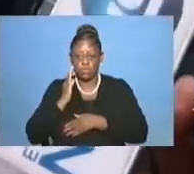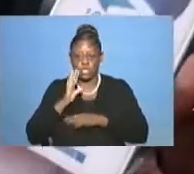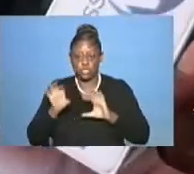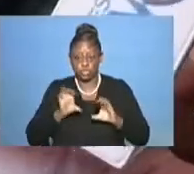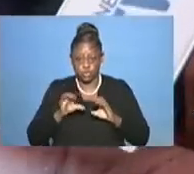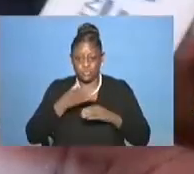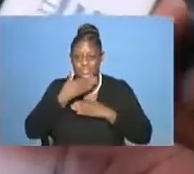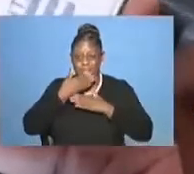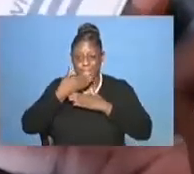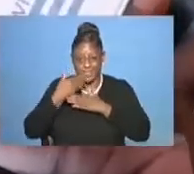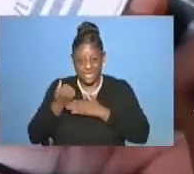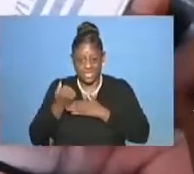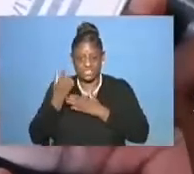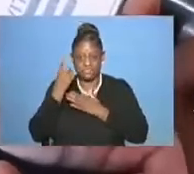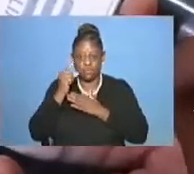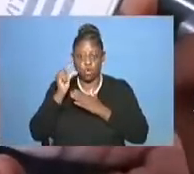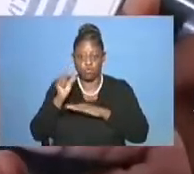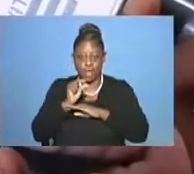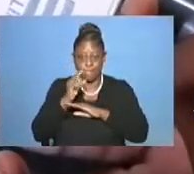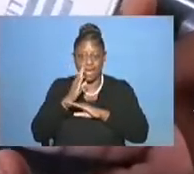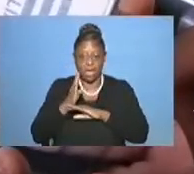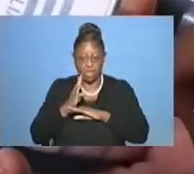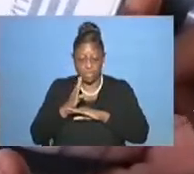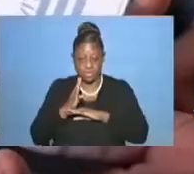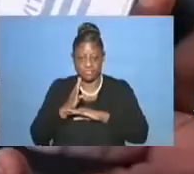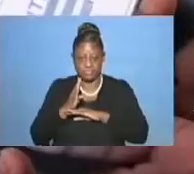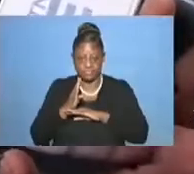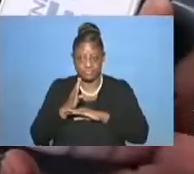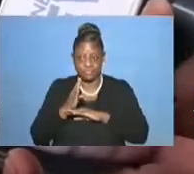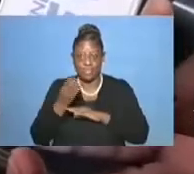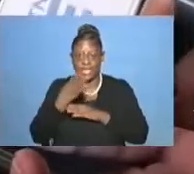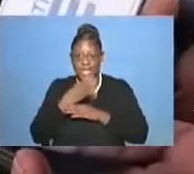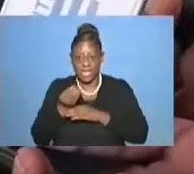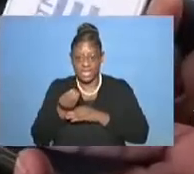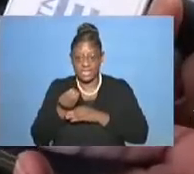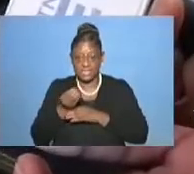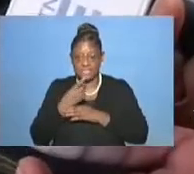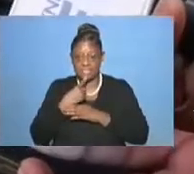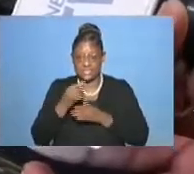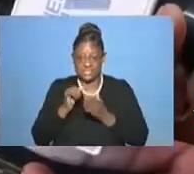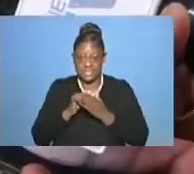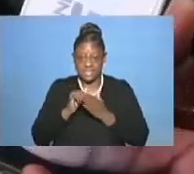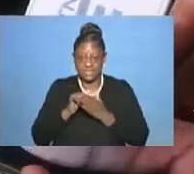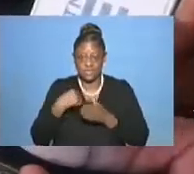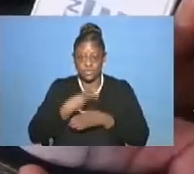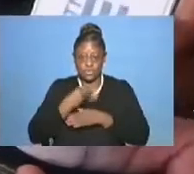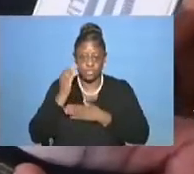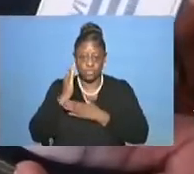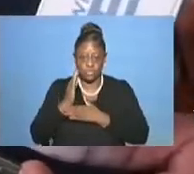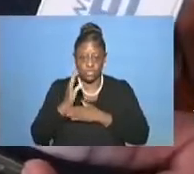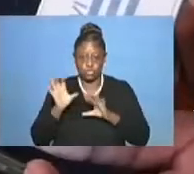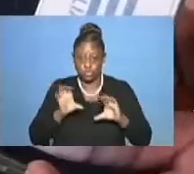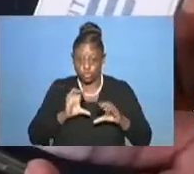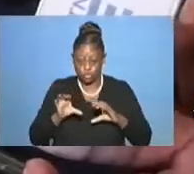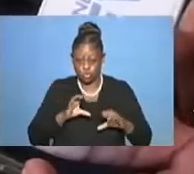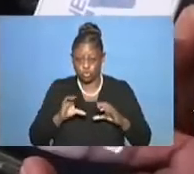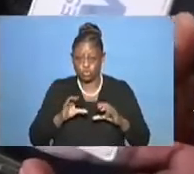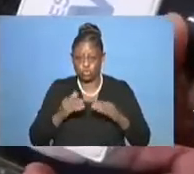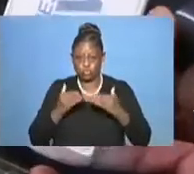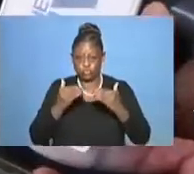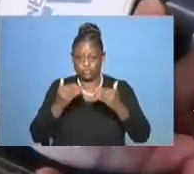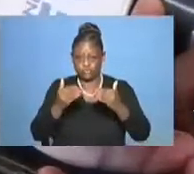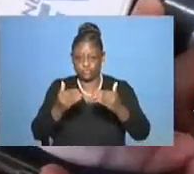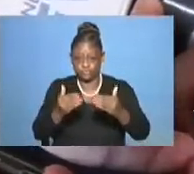what's in the best interest of Grand Bahama. And suffice to say, as we've laid out before, we are pressing